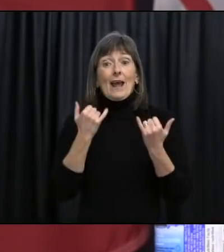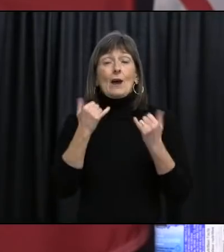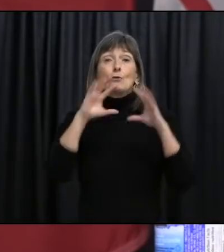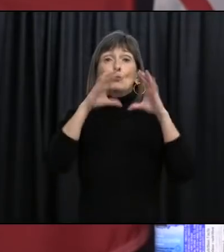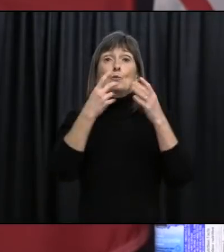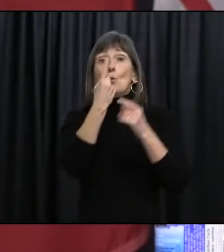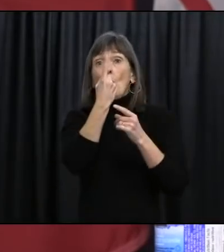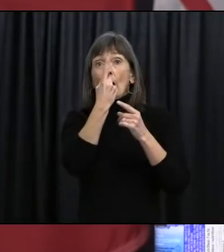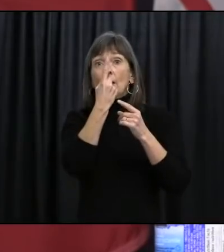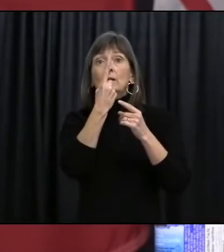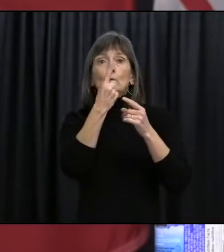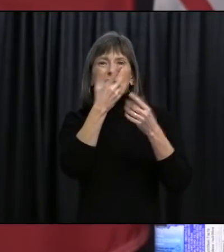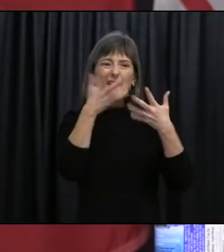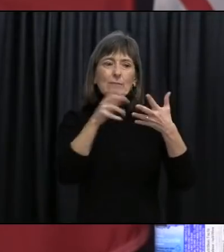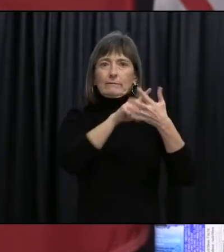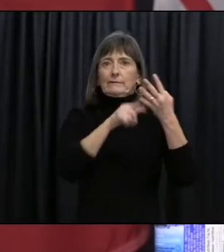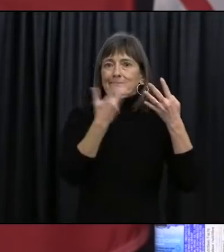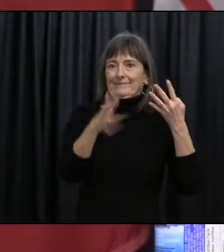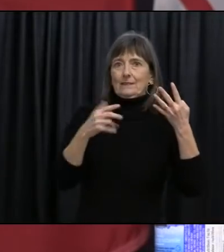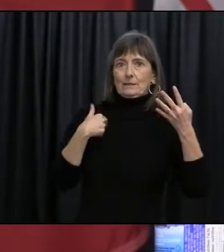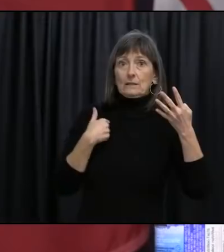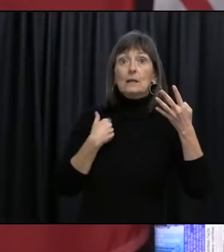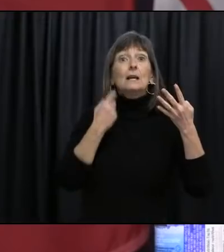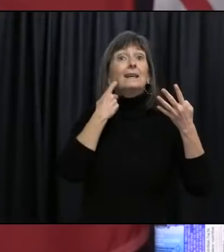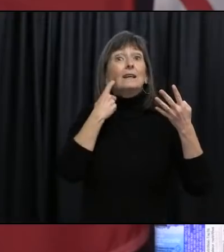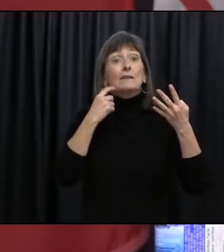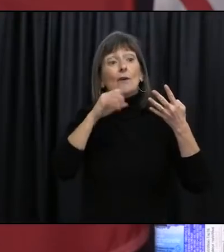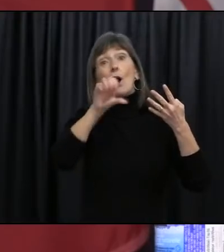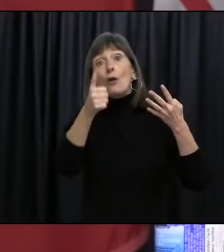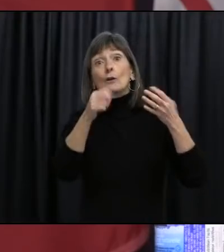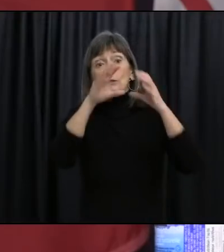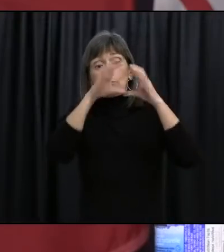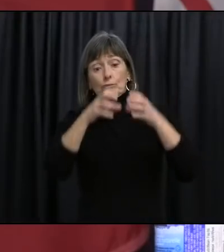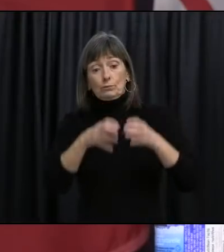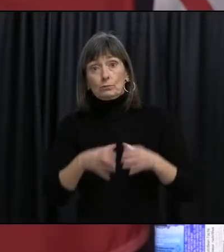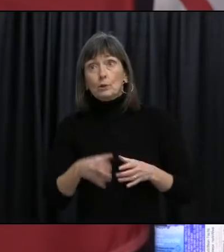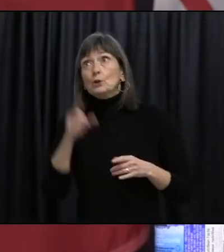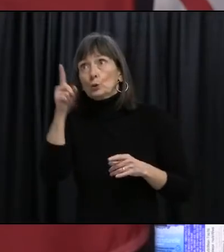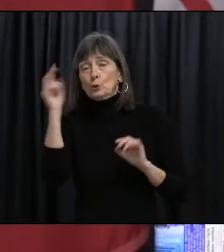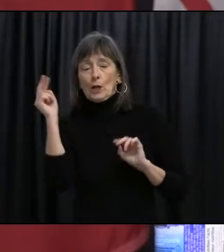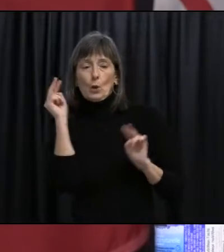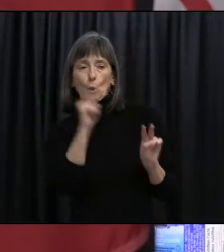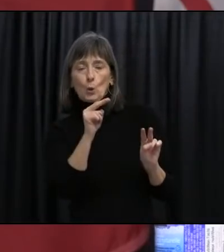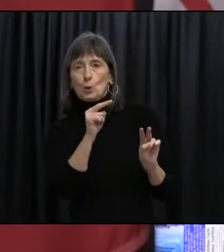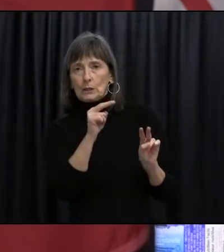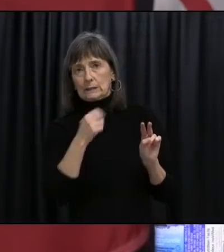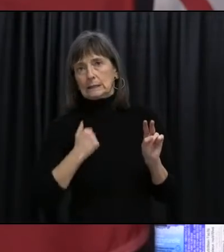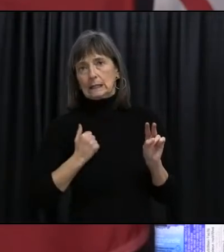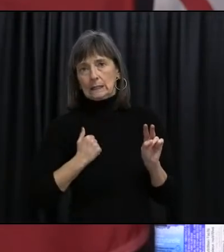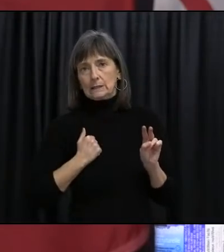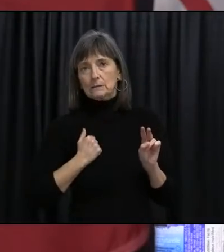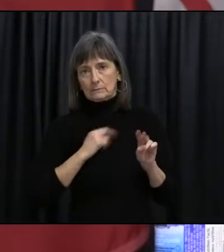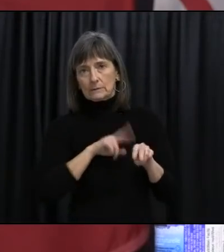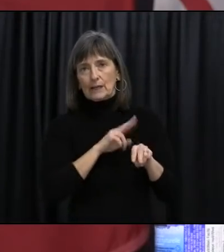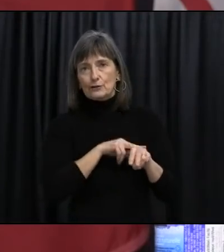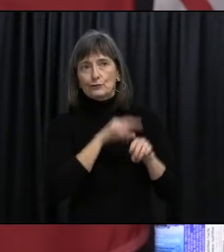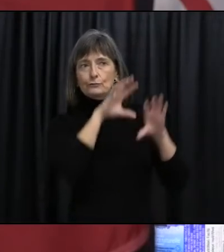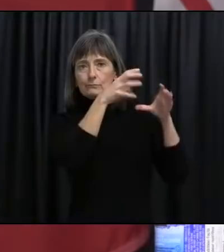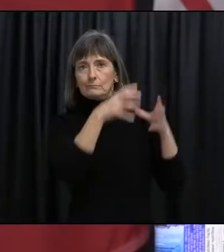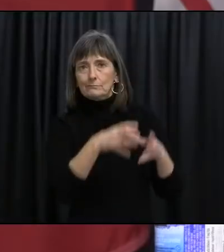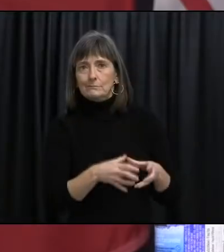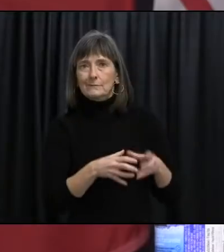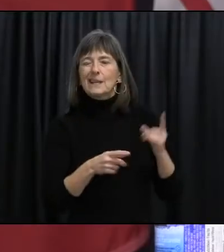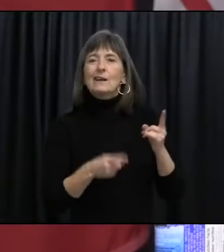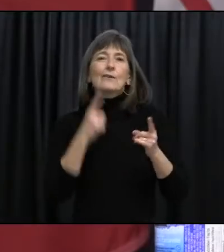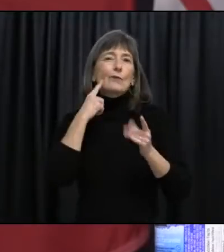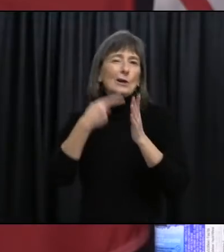see what those other groups are, then that document will give you the more granular detail. But it's people such as